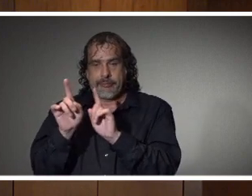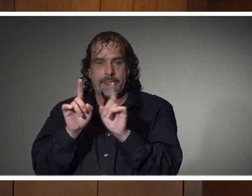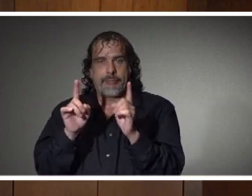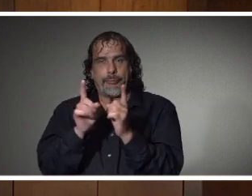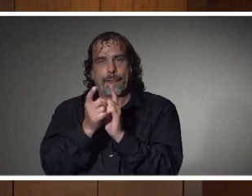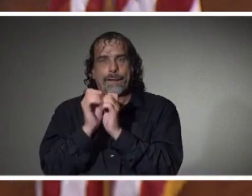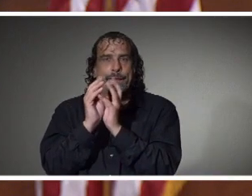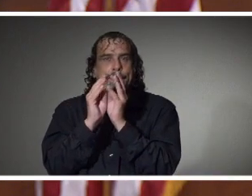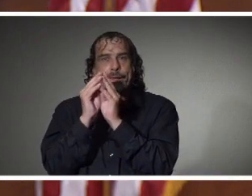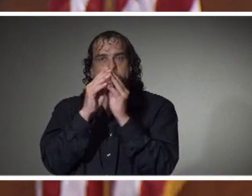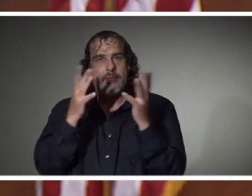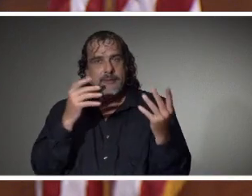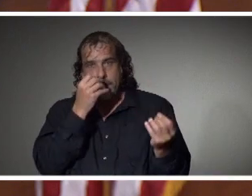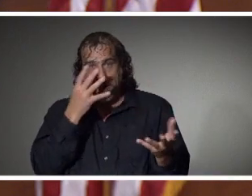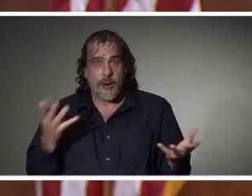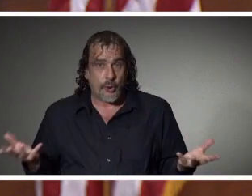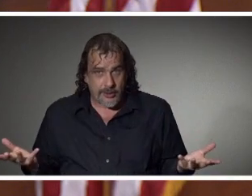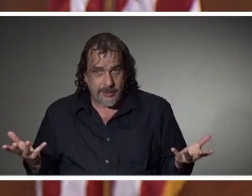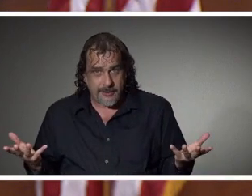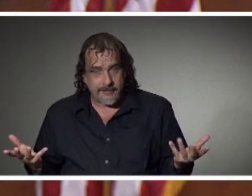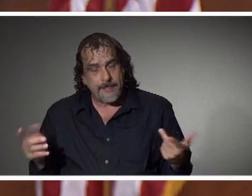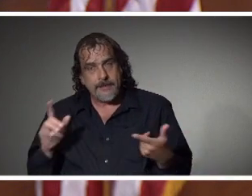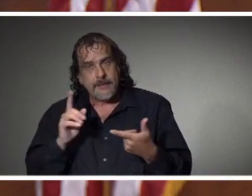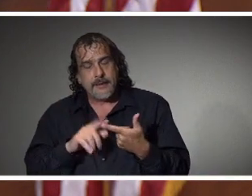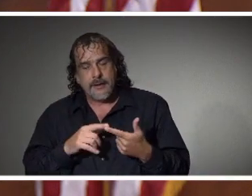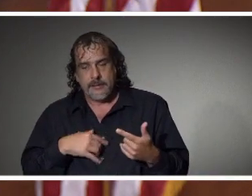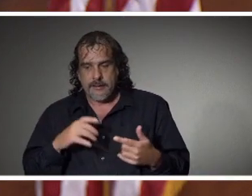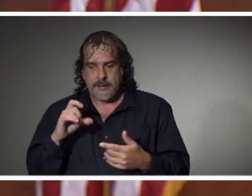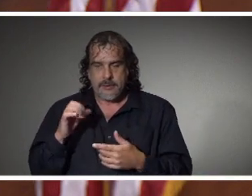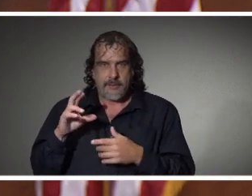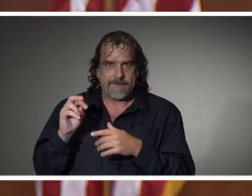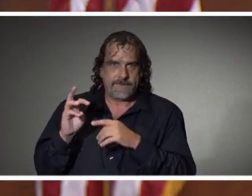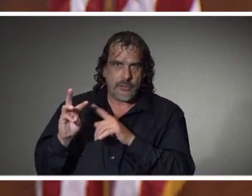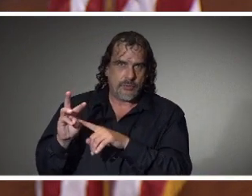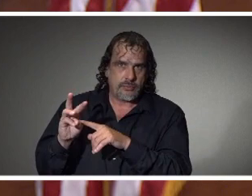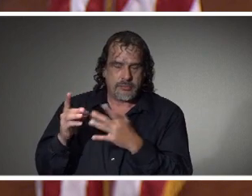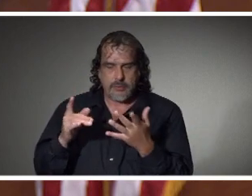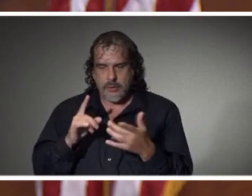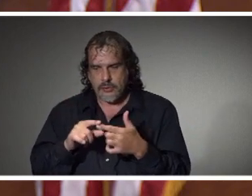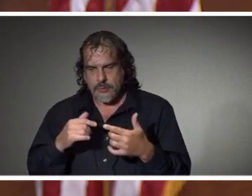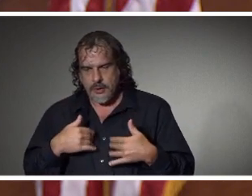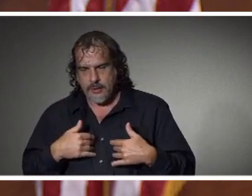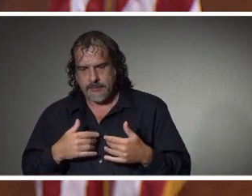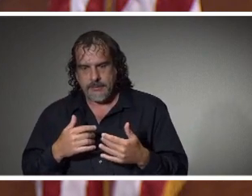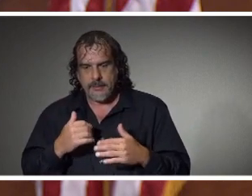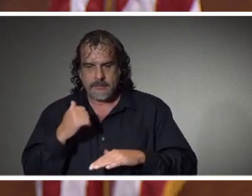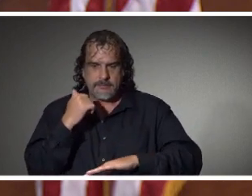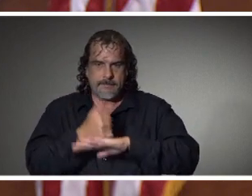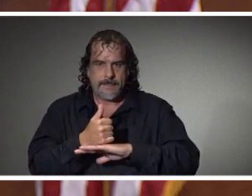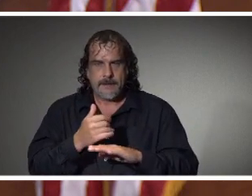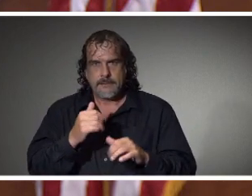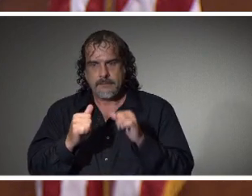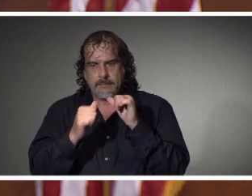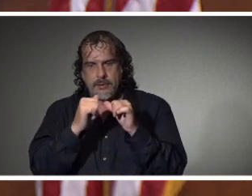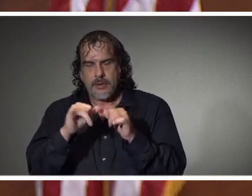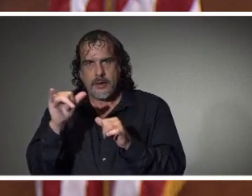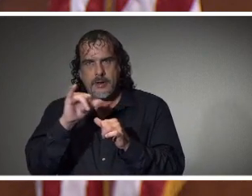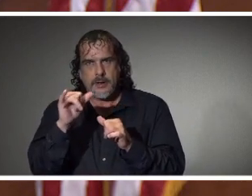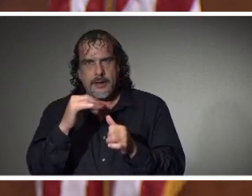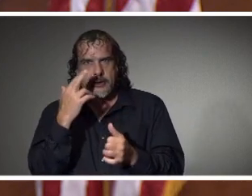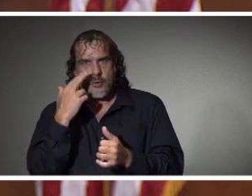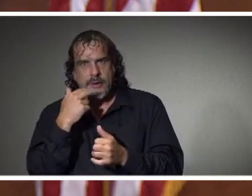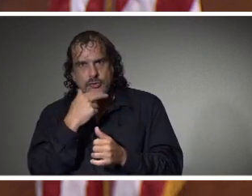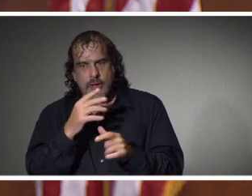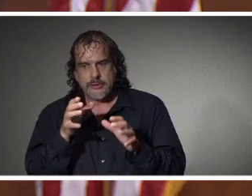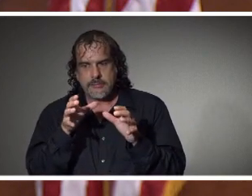things such as that. Or does it, rather than having curfews, do we move towards having a bar setting that is much more similar to what we do in